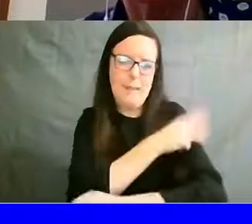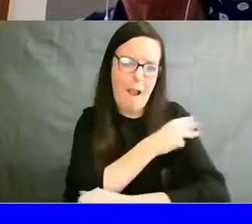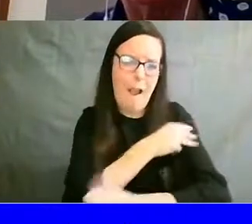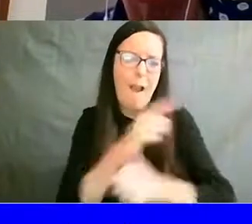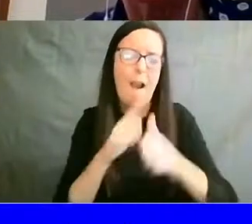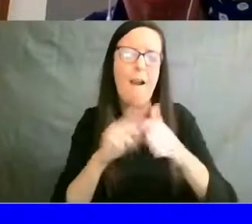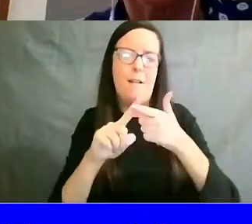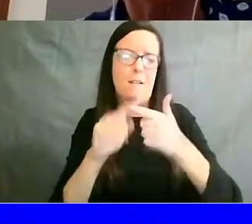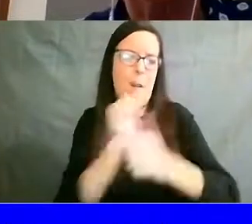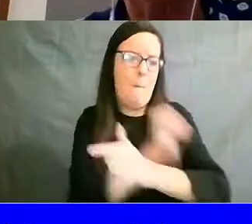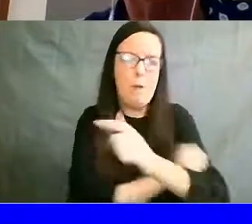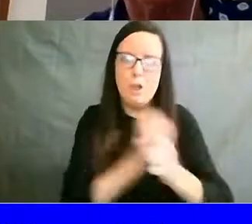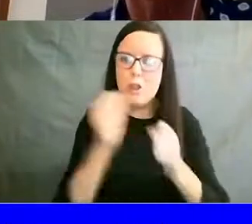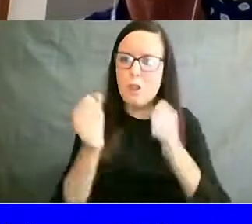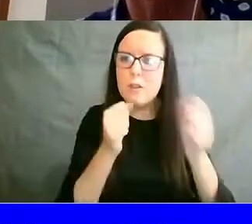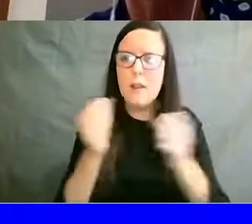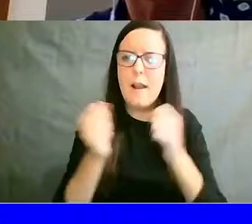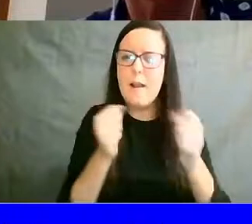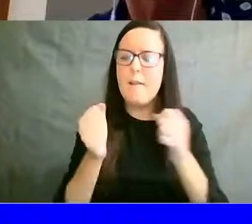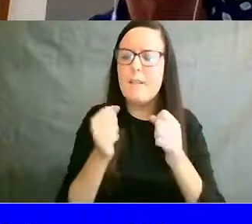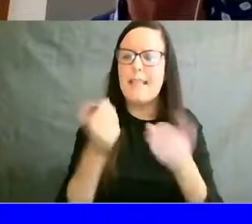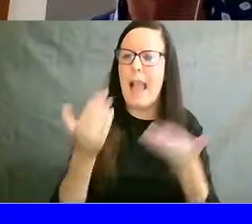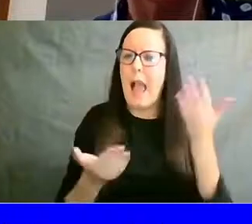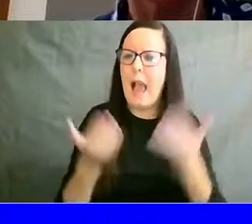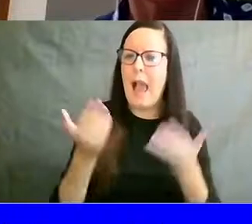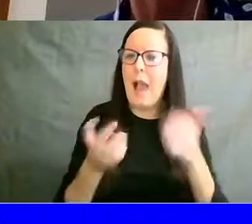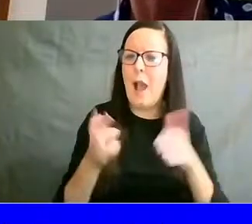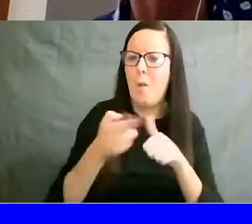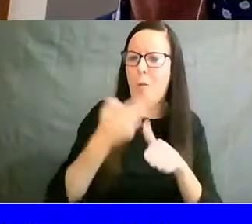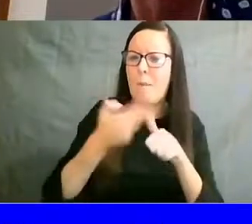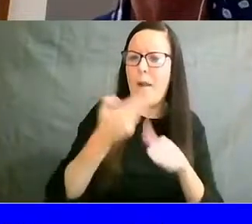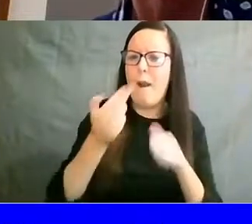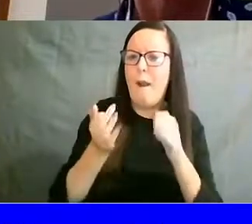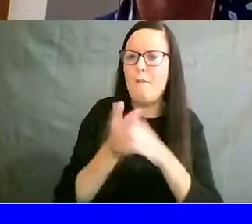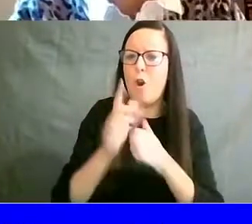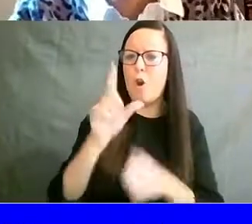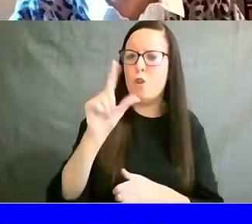the judiciary, all prepare for the commencement of the 2015 Act?